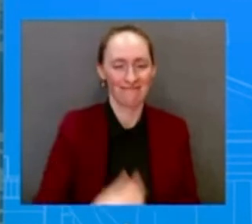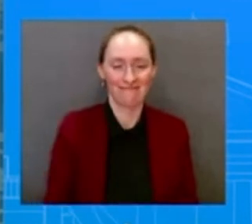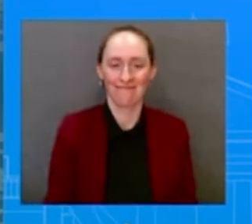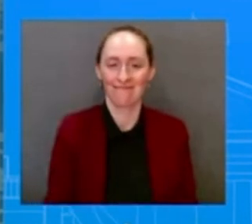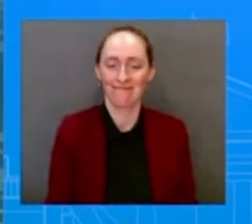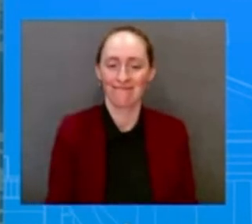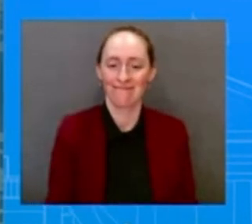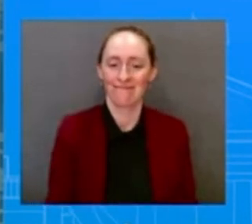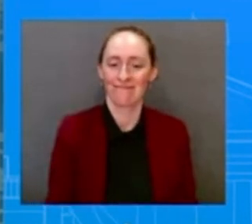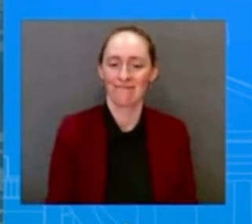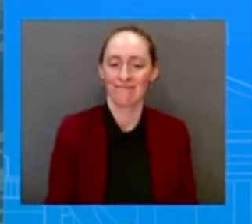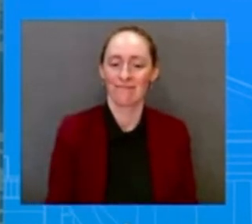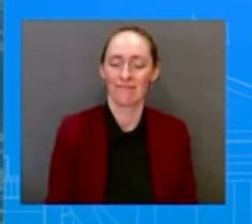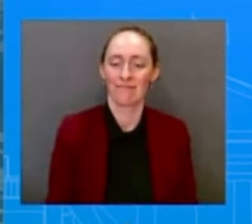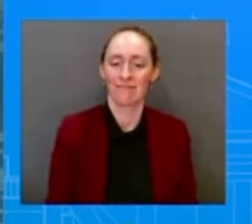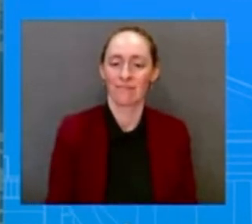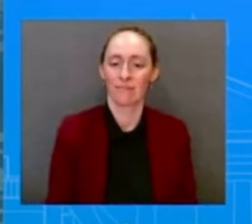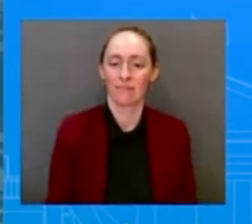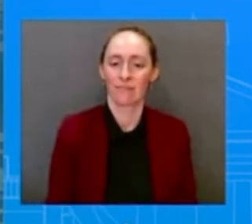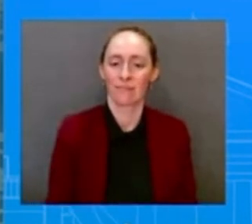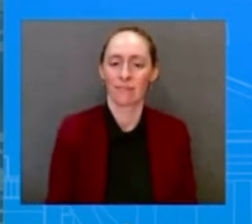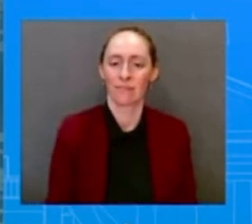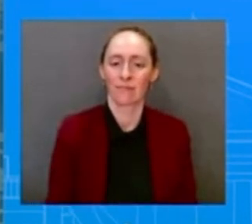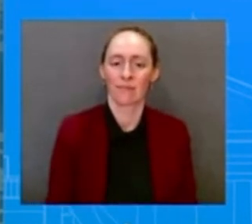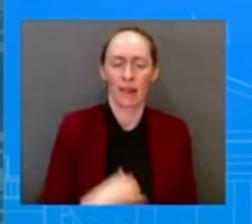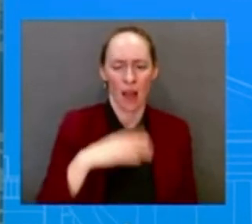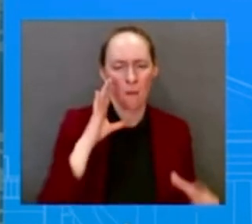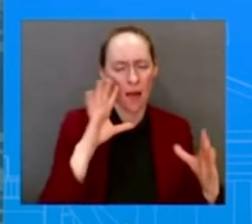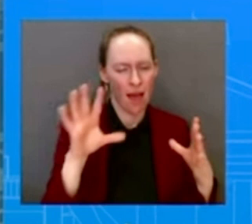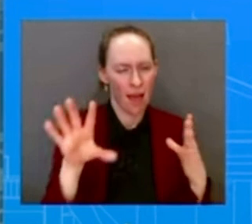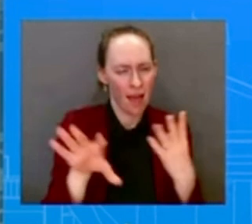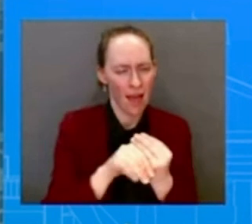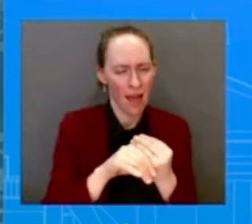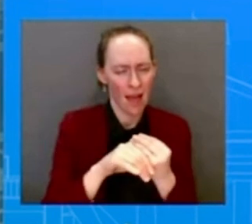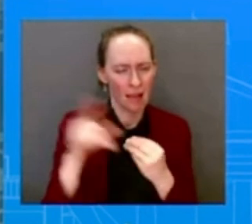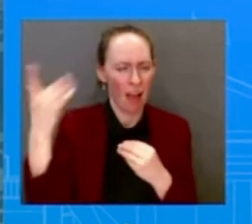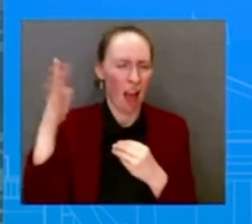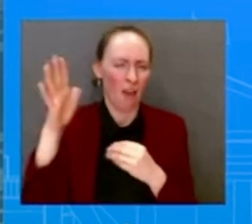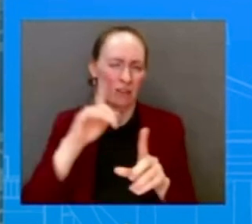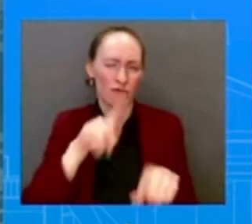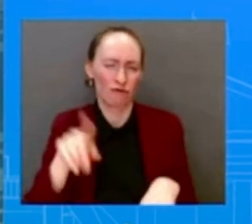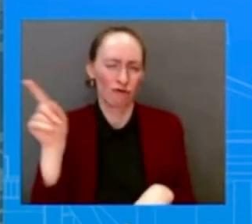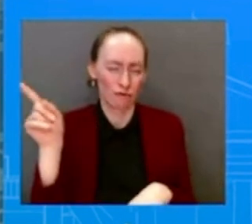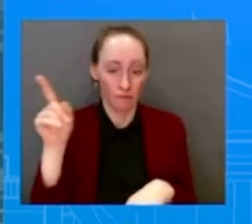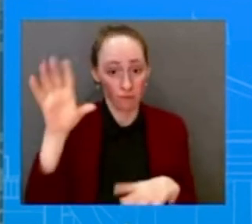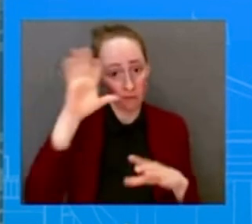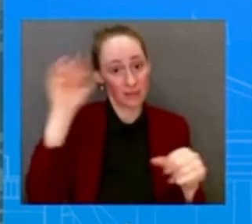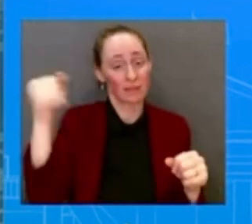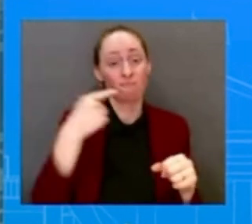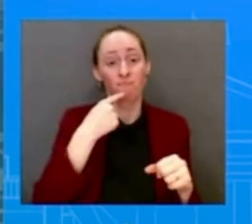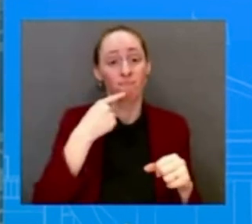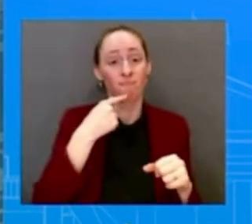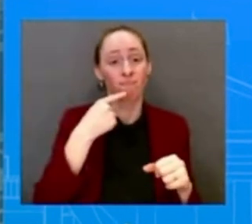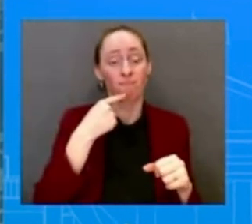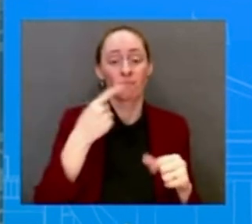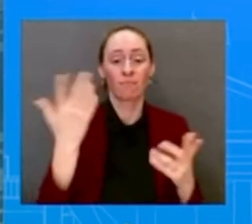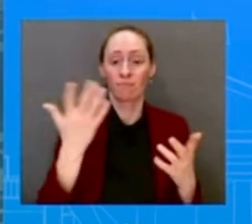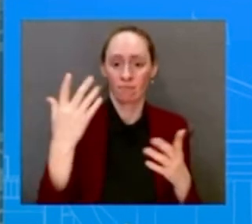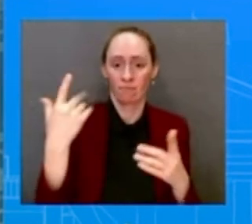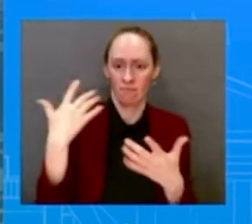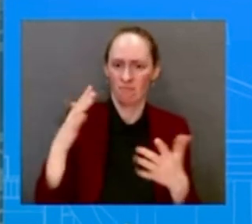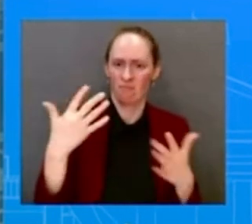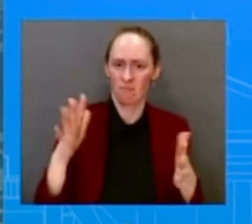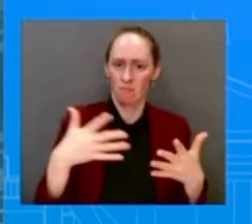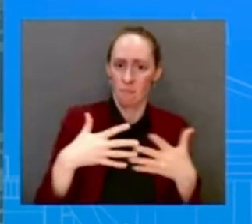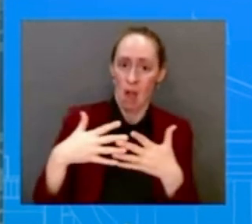before, you've heard the president say this as well, this is a president, the first 2 years he was able to cut the deficit by $1.7 trillion.